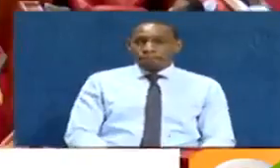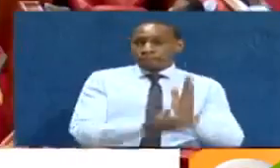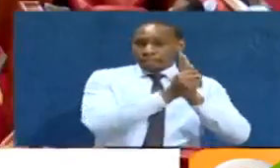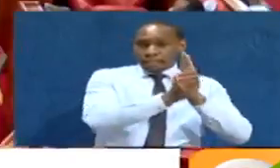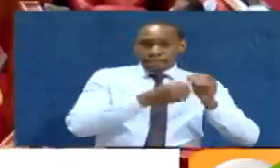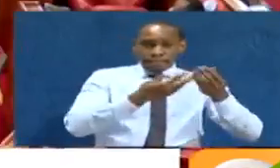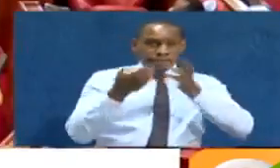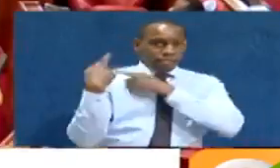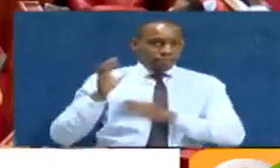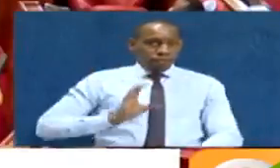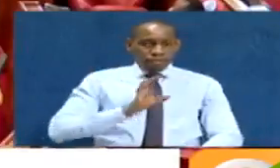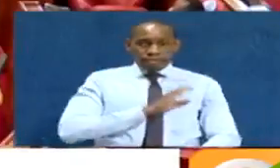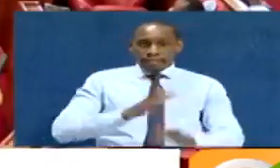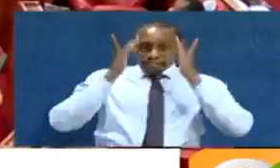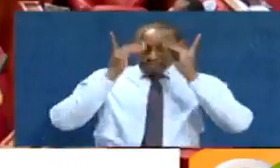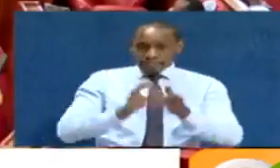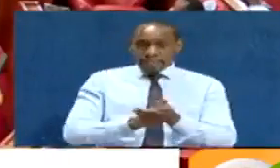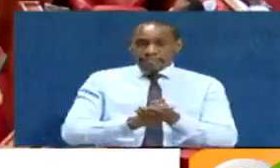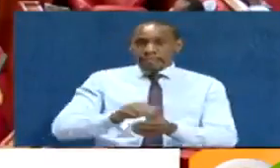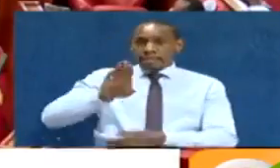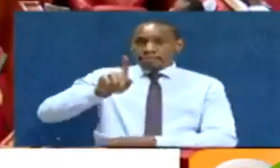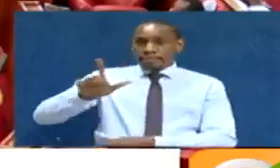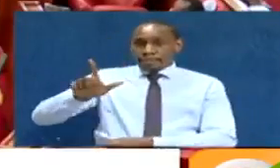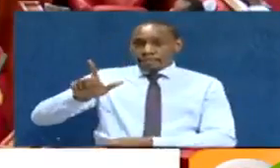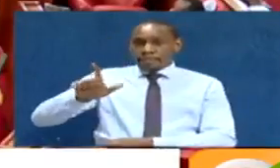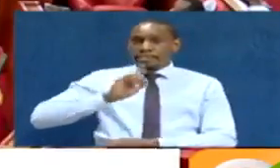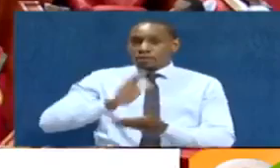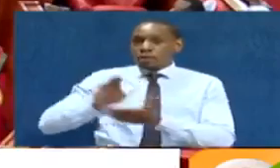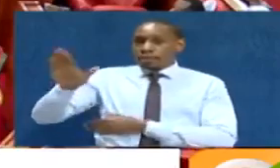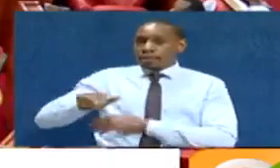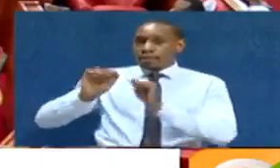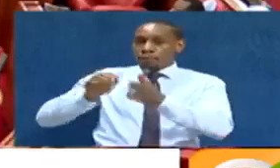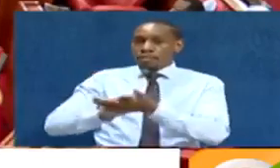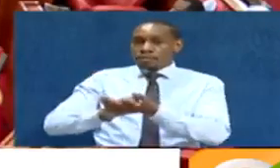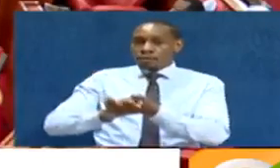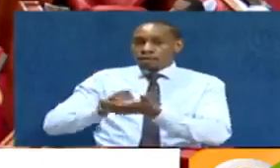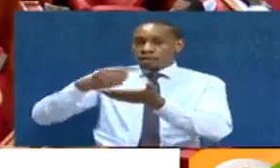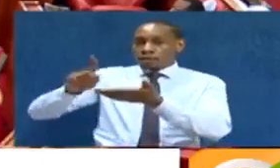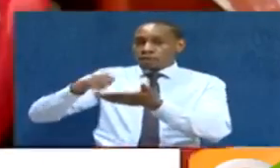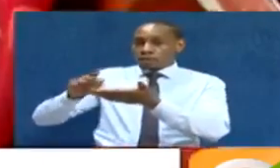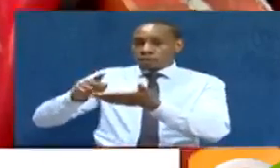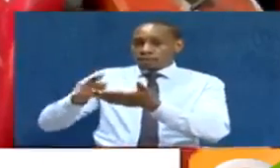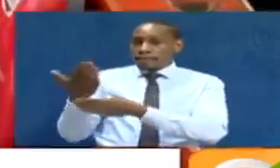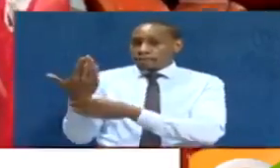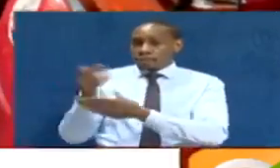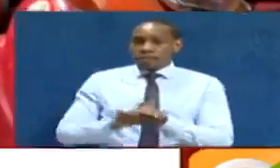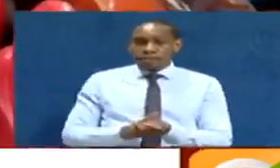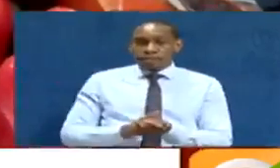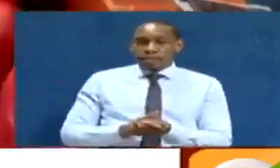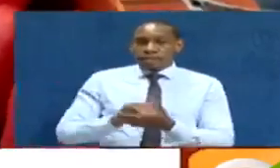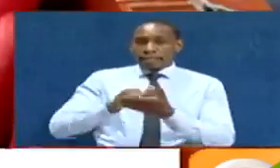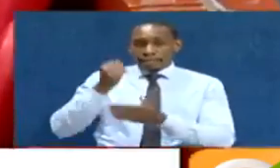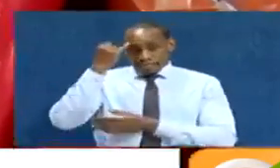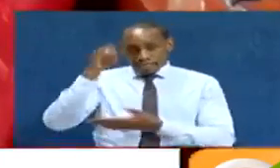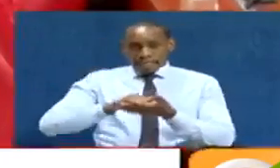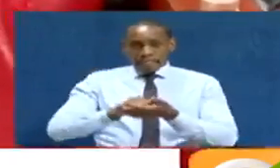Experts tasked by the committee while ruling out amending the BBI bill said Parliament could correct typos or issues of form. Those toying